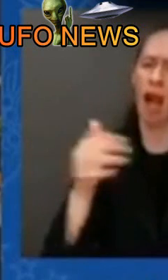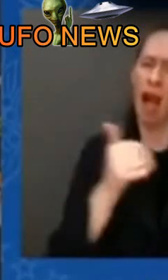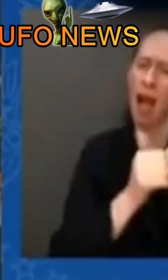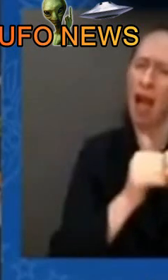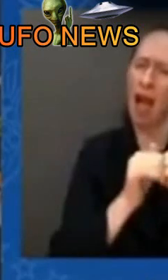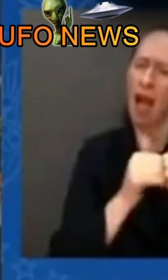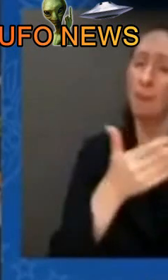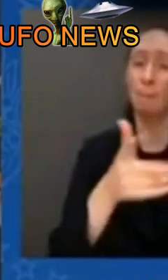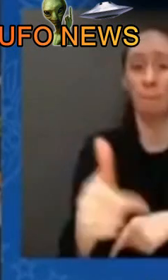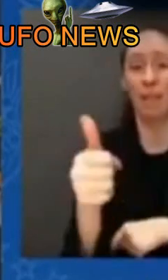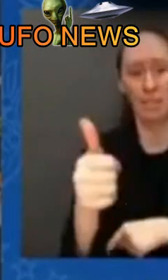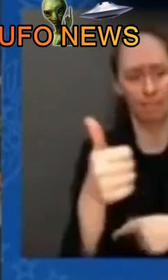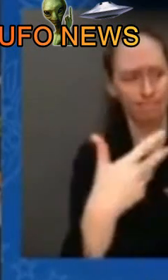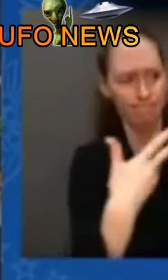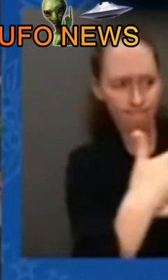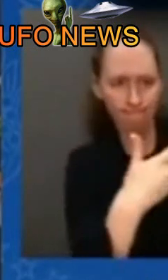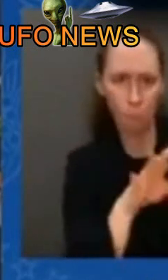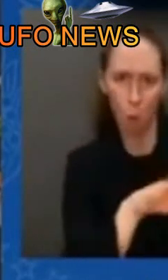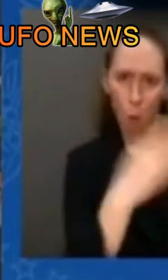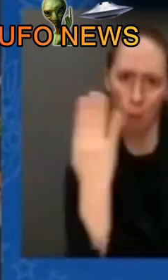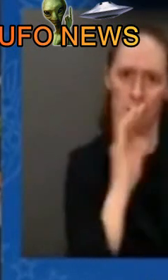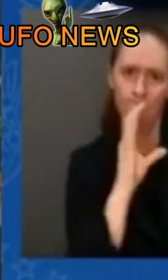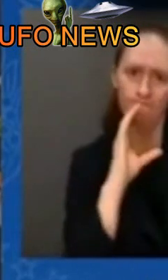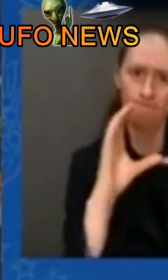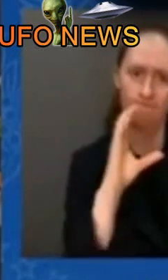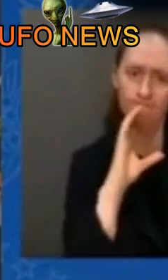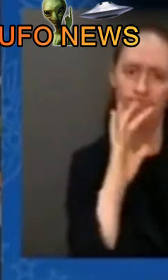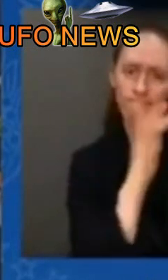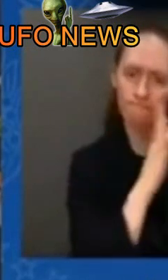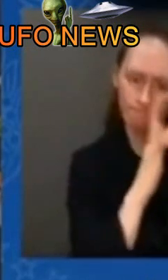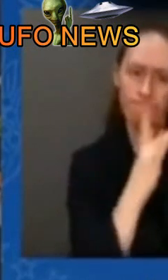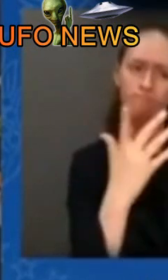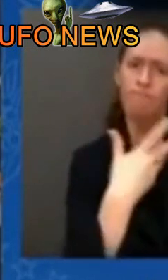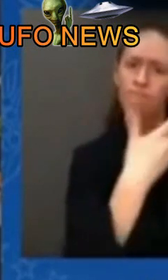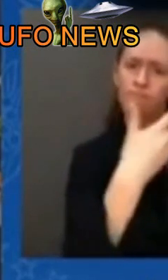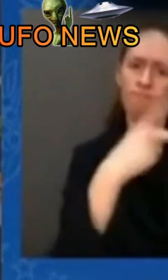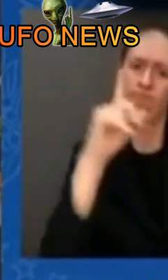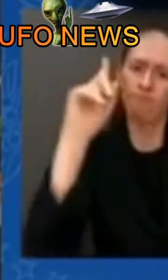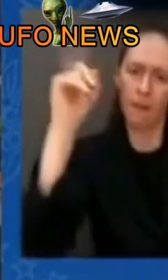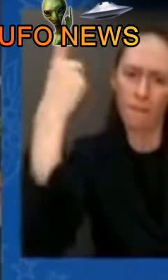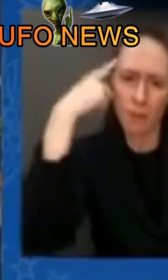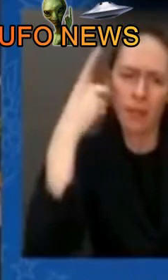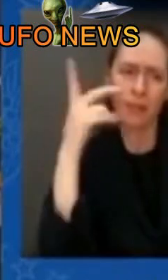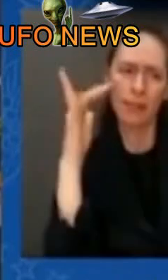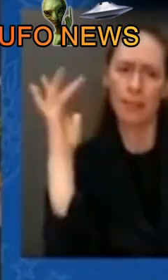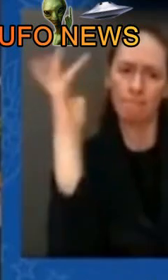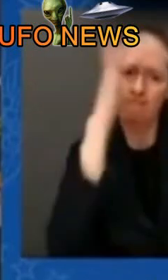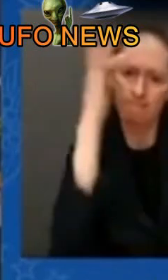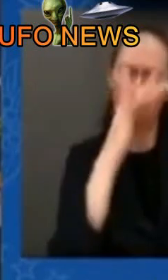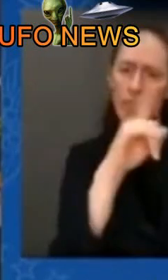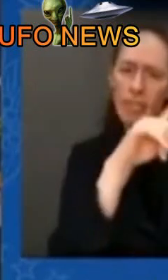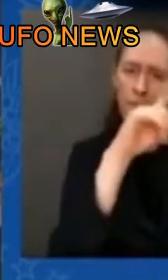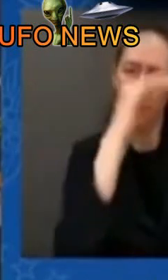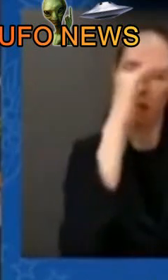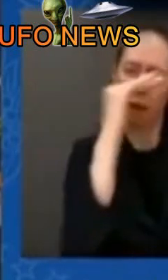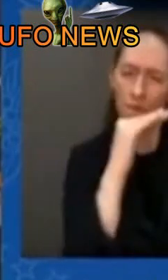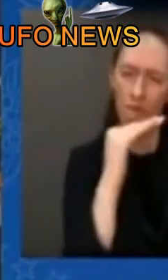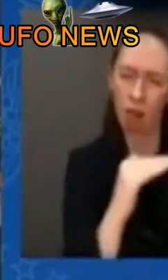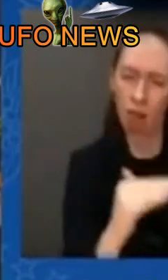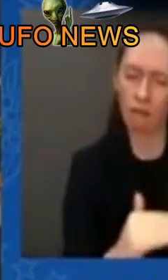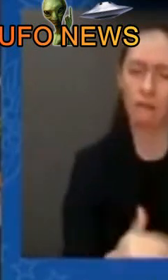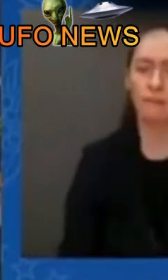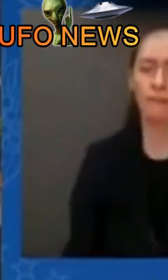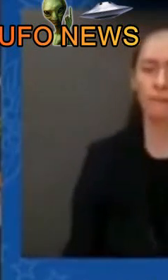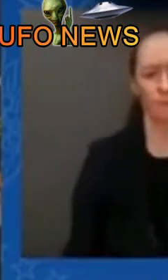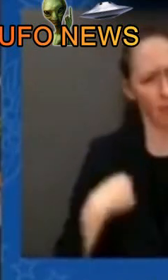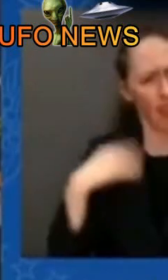professionals. Our diplomats will be engaging further, and I will remain in communication with President Xi. I'm grateful for the